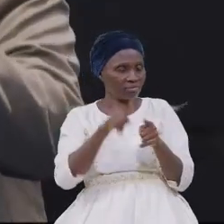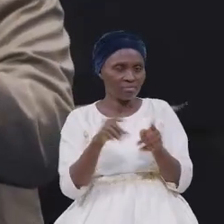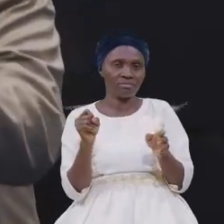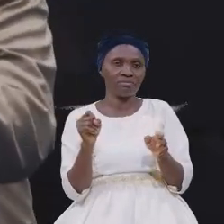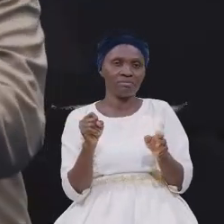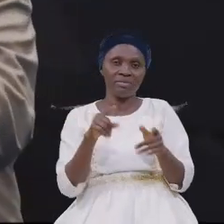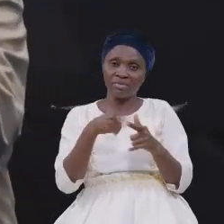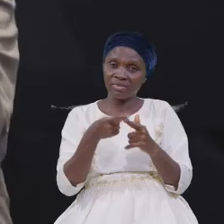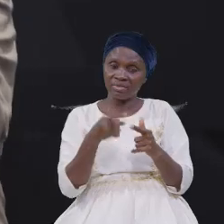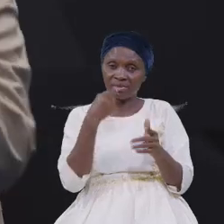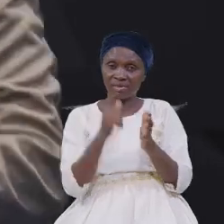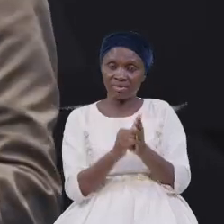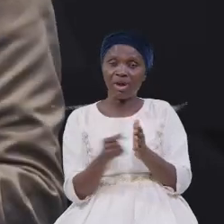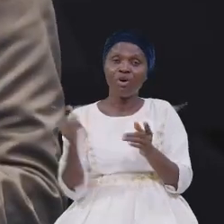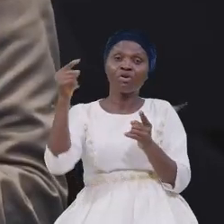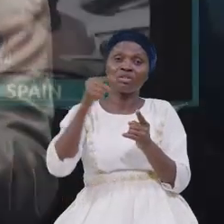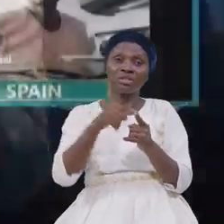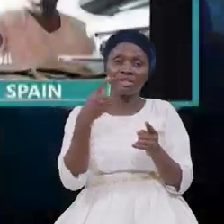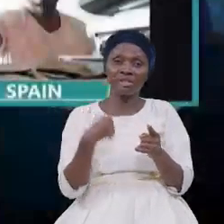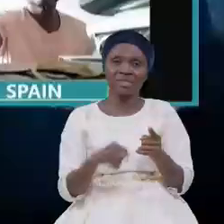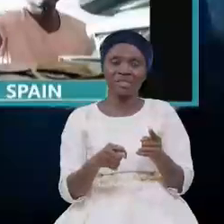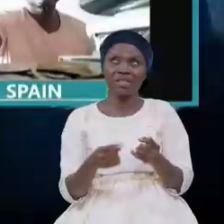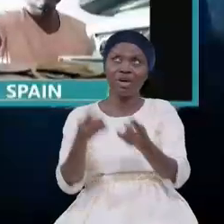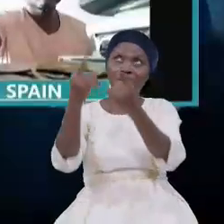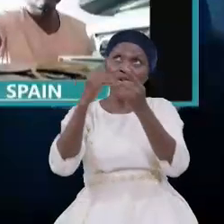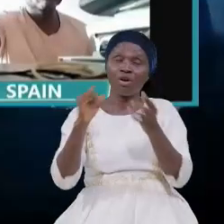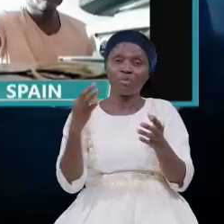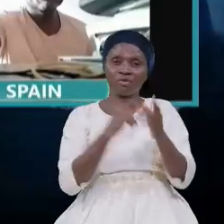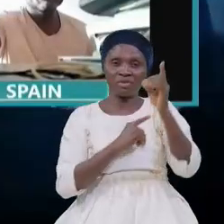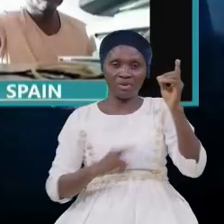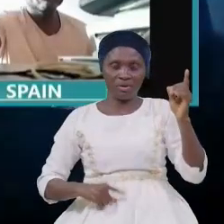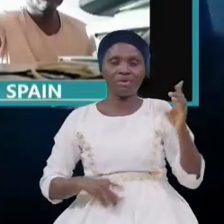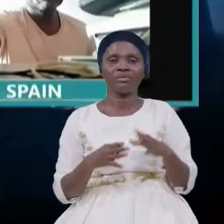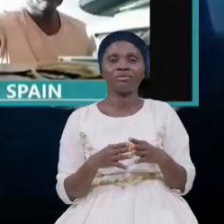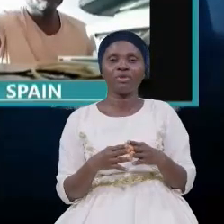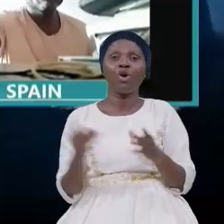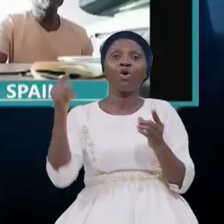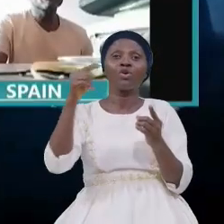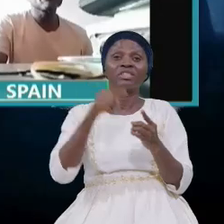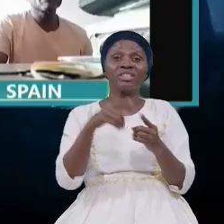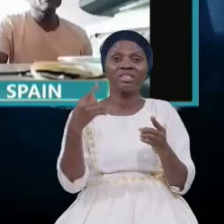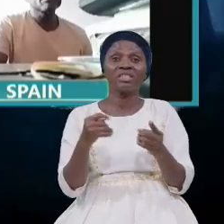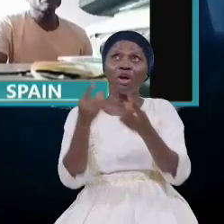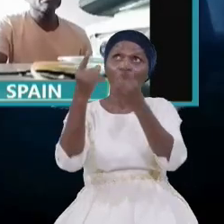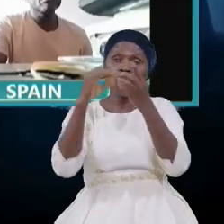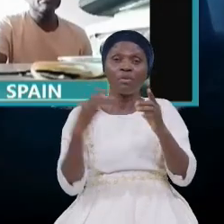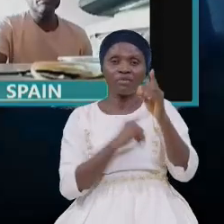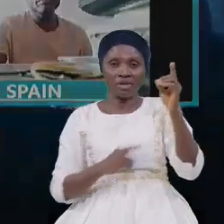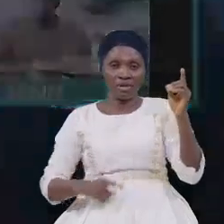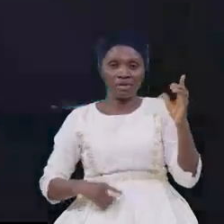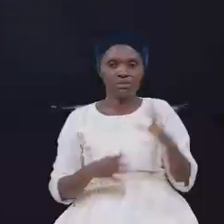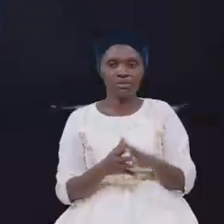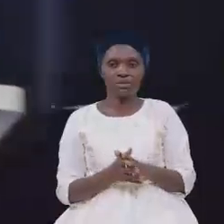the coming of the Lord. I need to tell you that. Until the coming of the Lord. That's